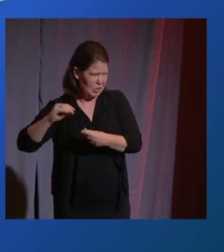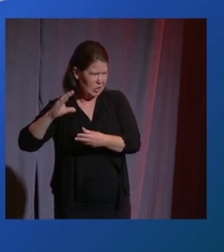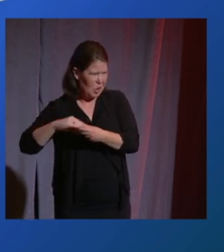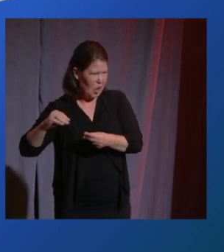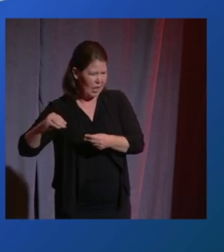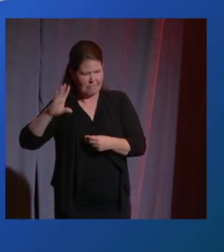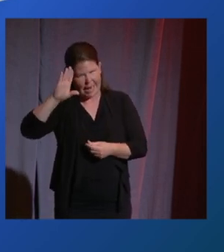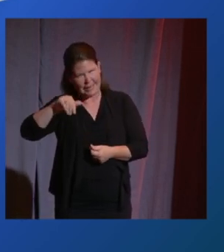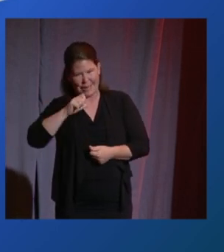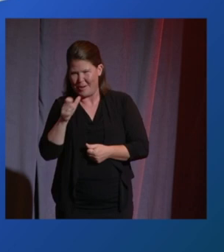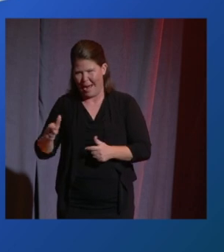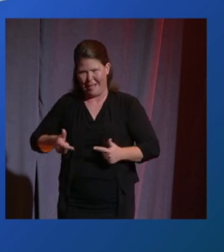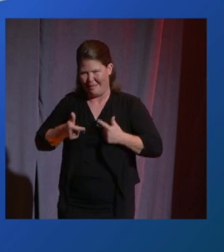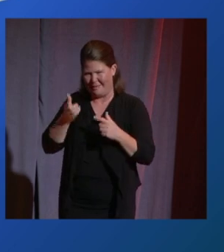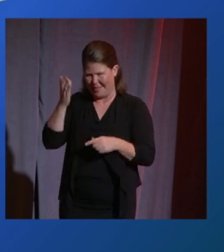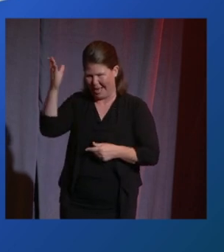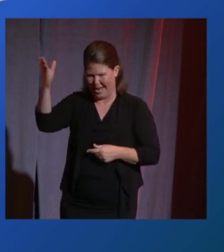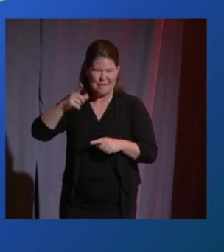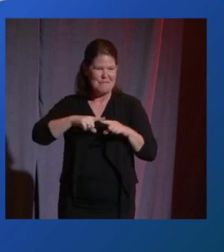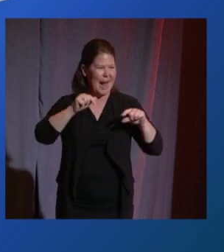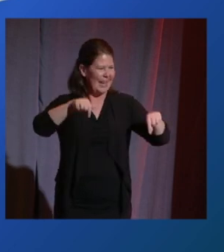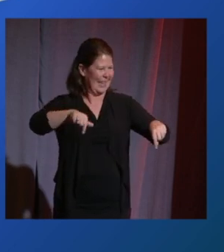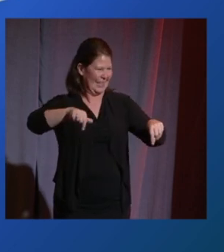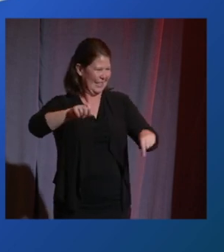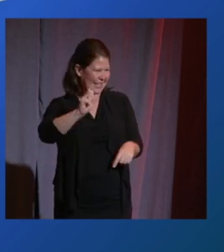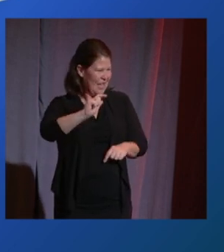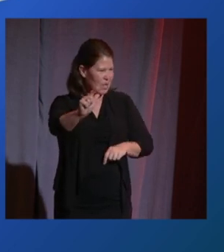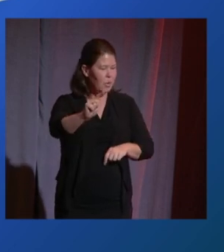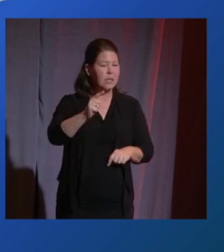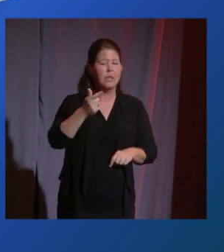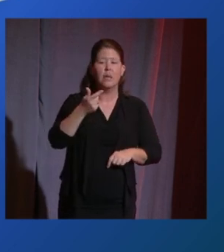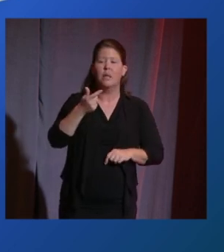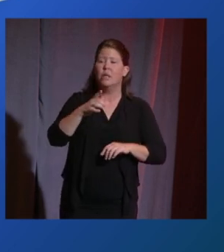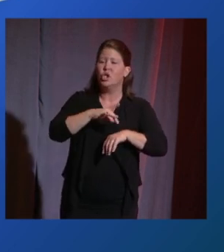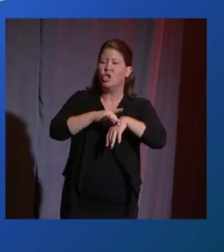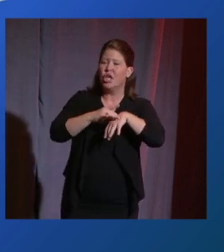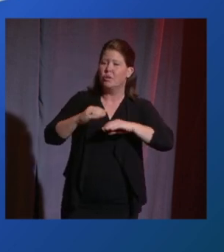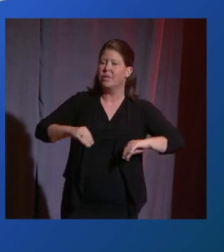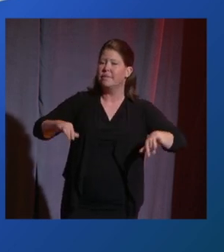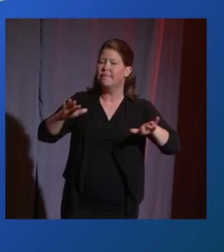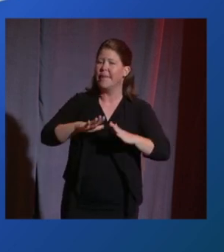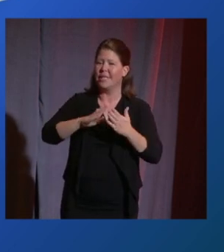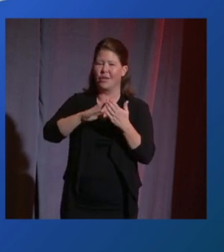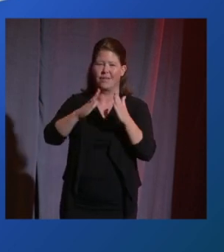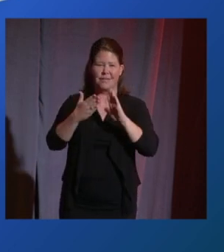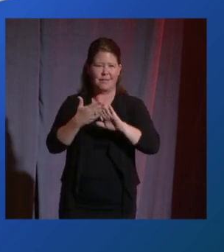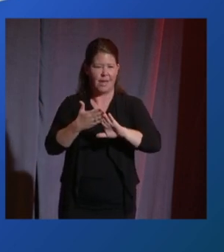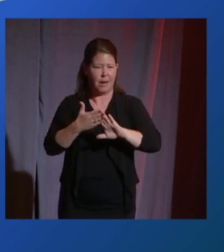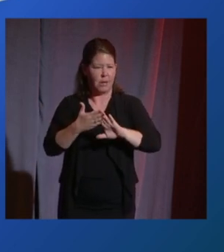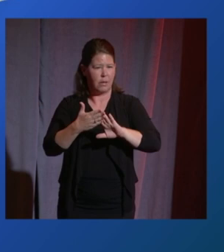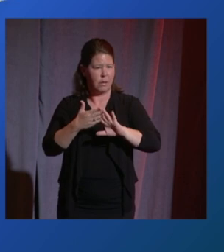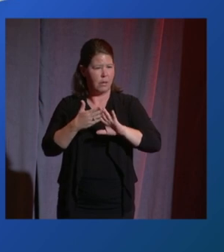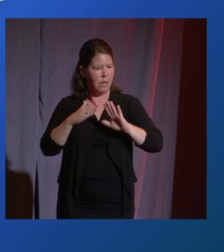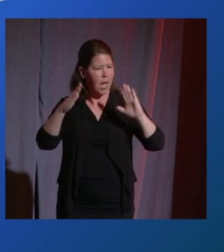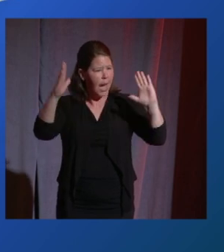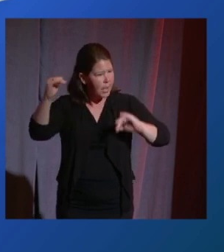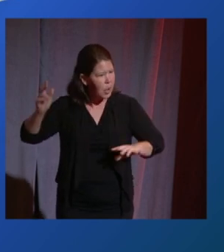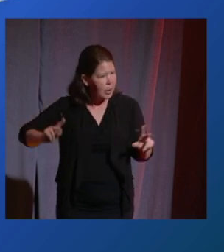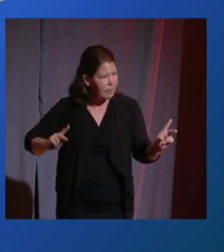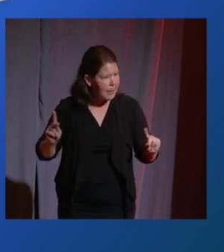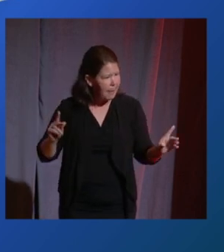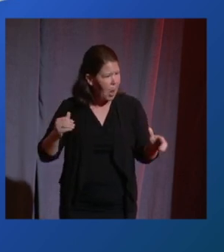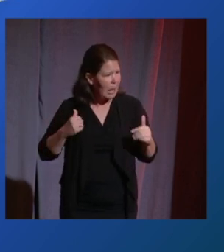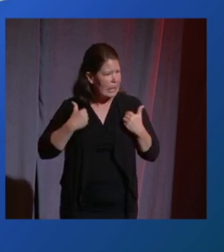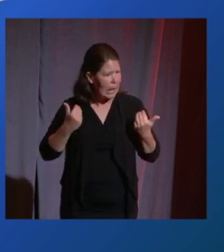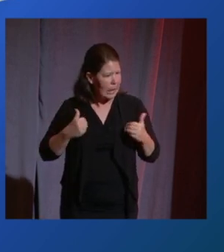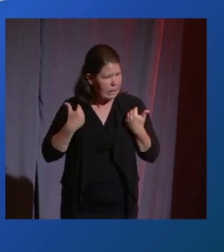geospatial town here and I hope that people younger than any of us right because we're all young